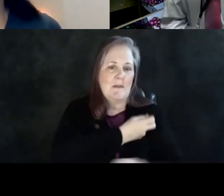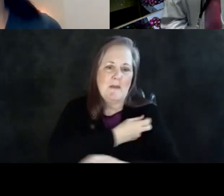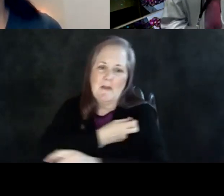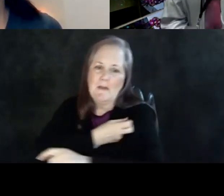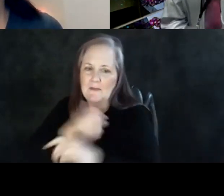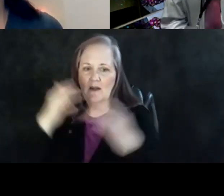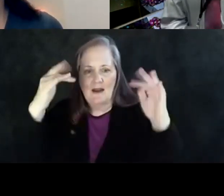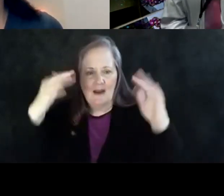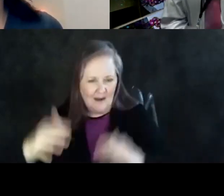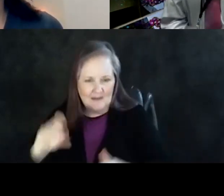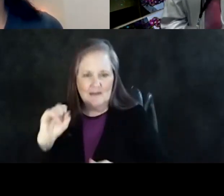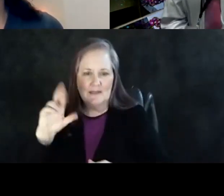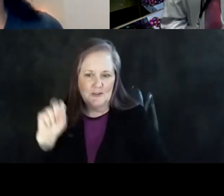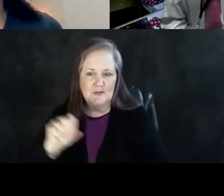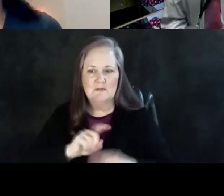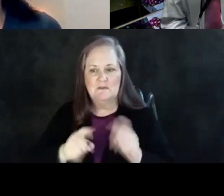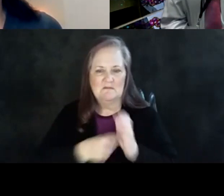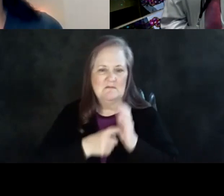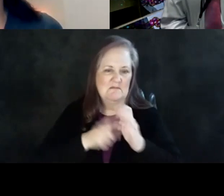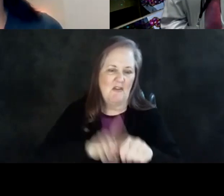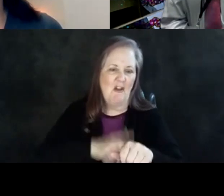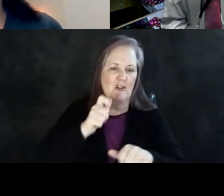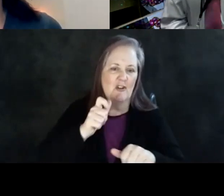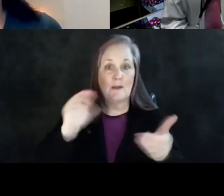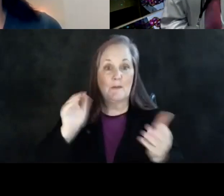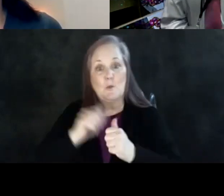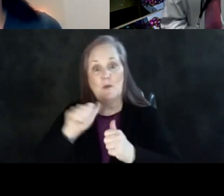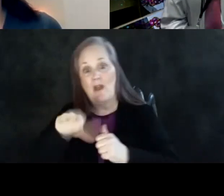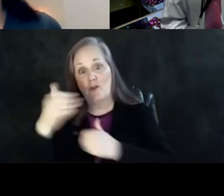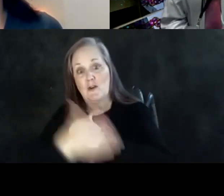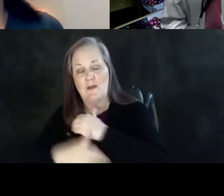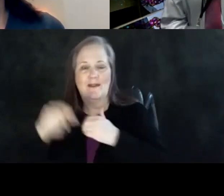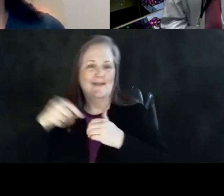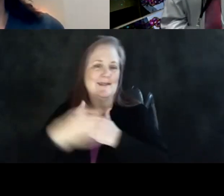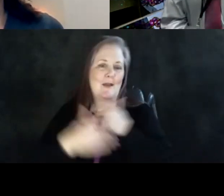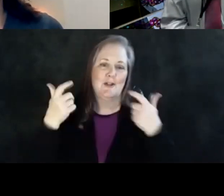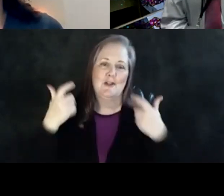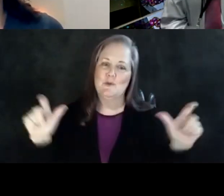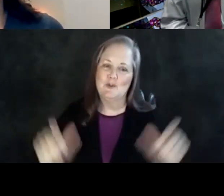tiers. But it will take us longer than some counties because we are a large county.